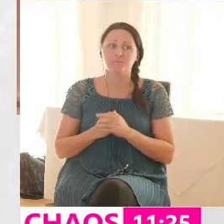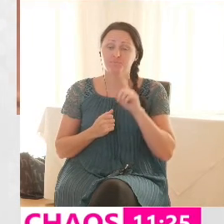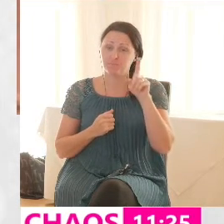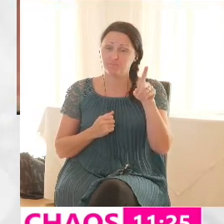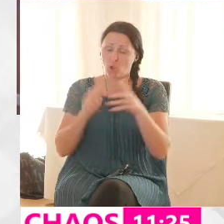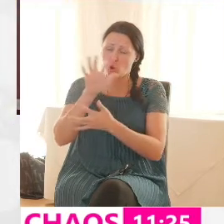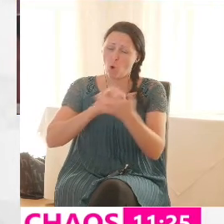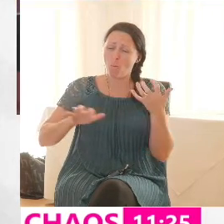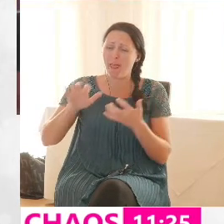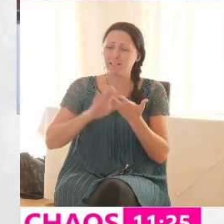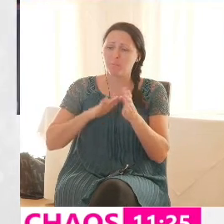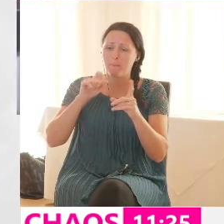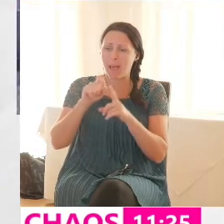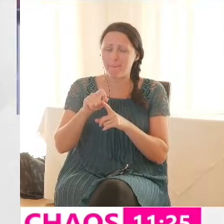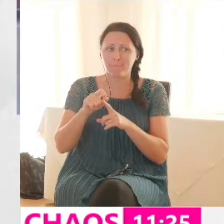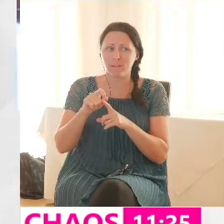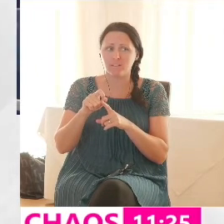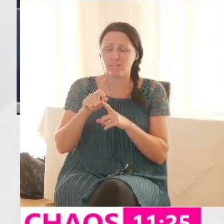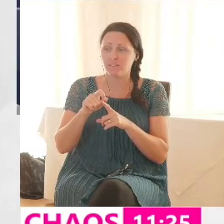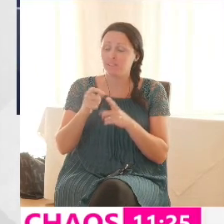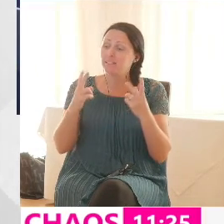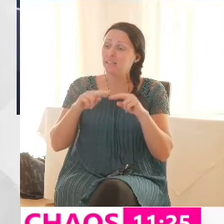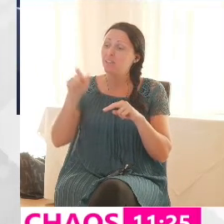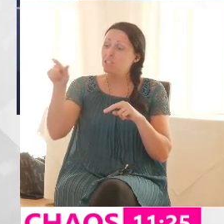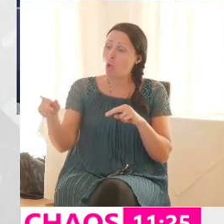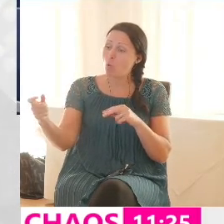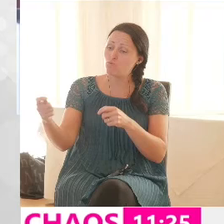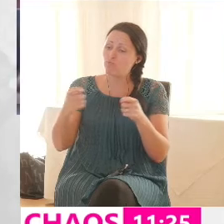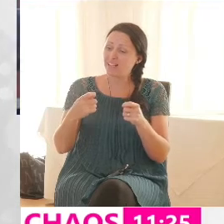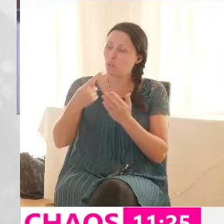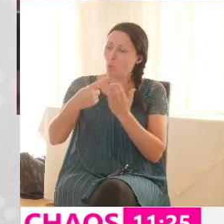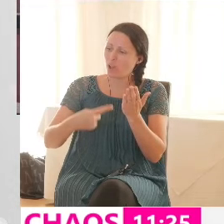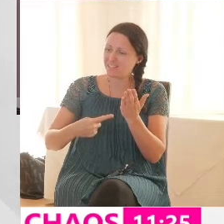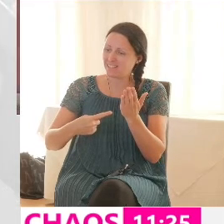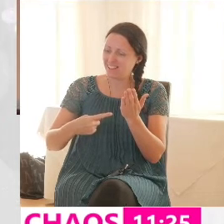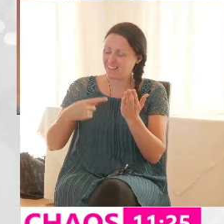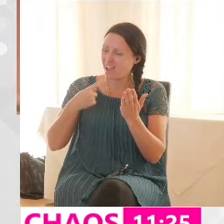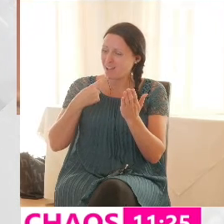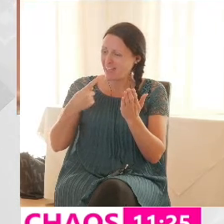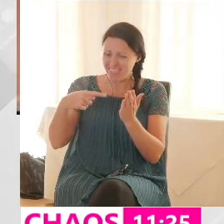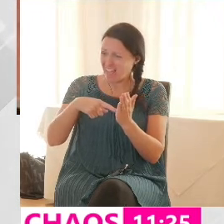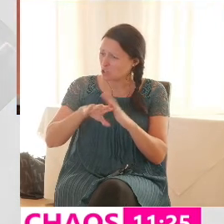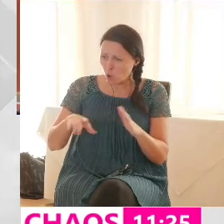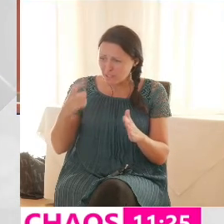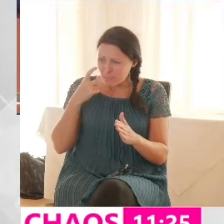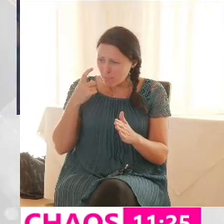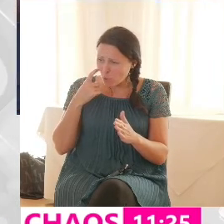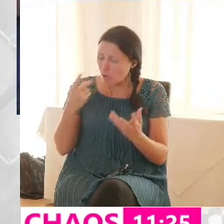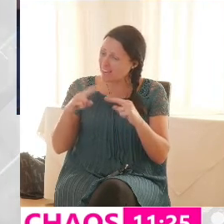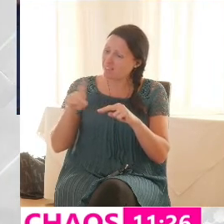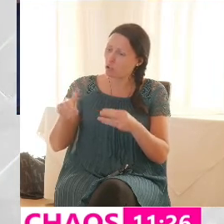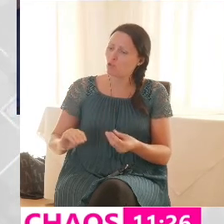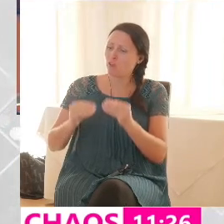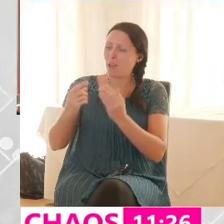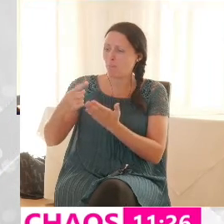And if you come with a policy to me, and I would say that, look, that's not as simple. Don't think that if you bring a policy, it would work.